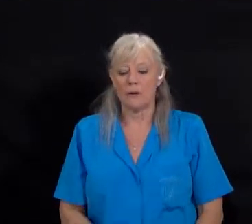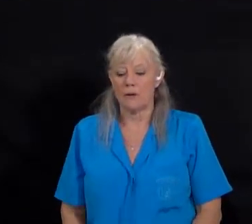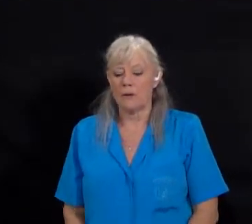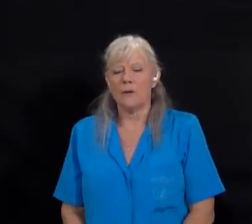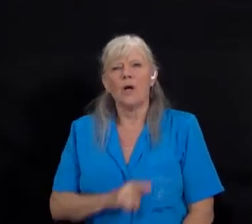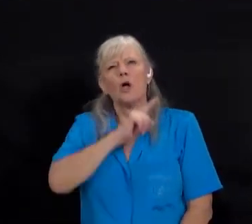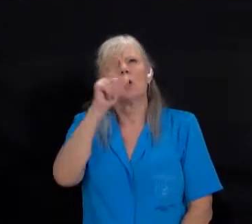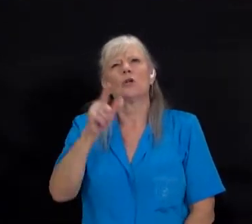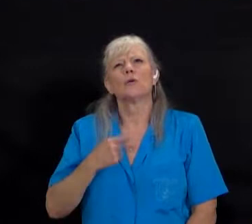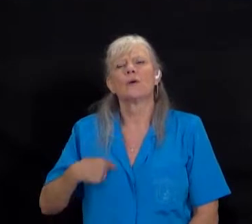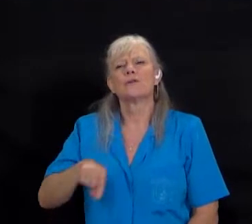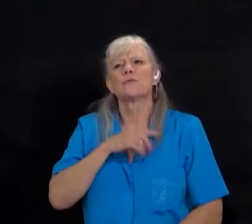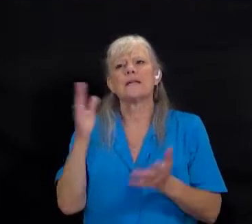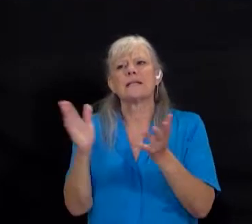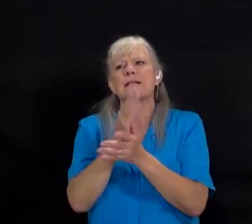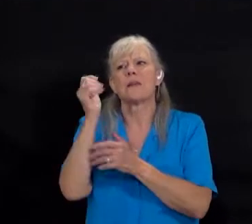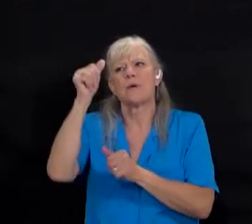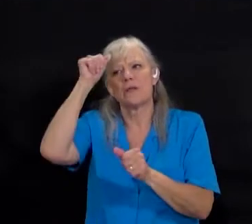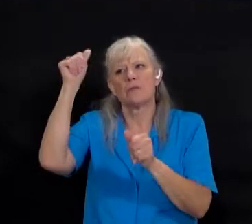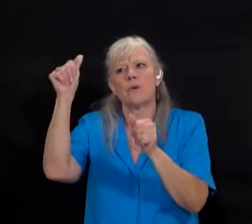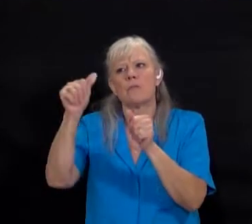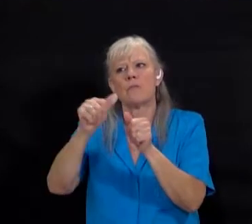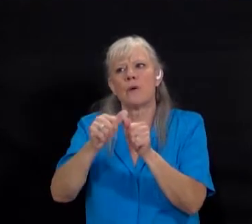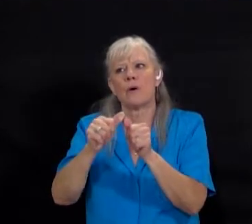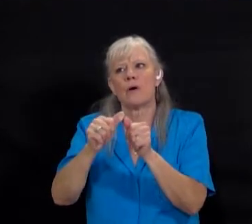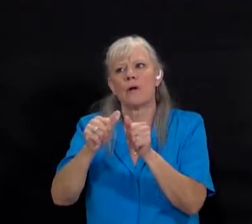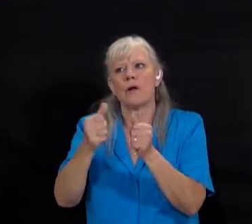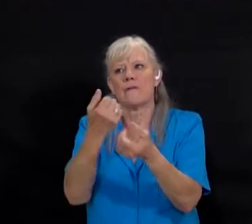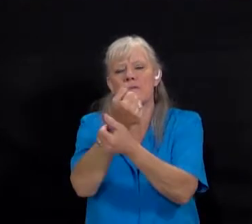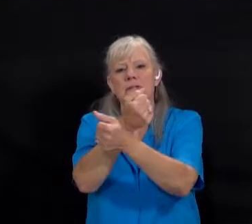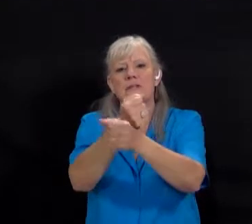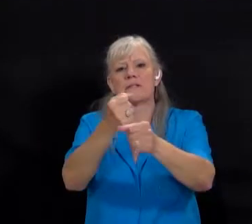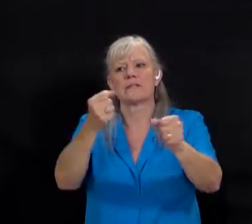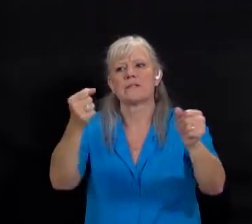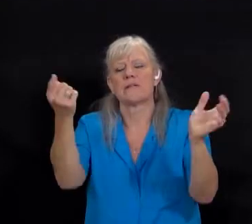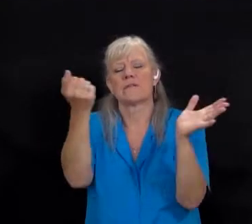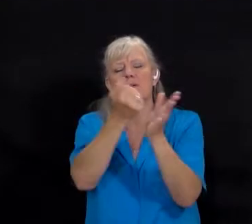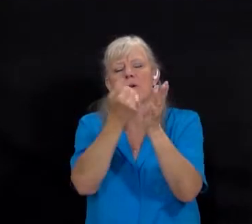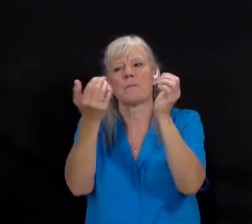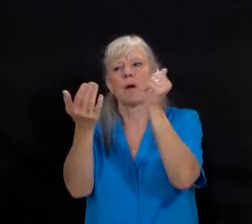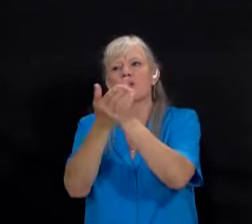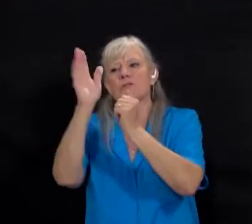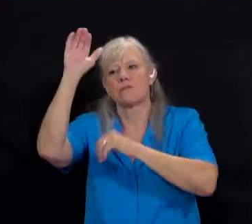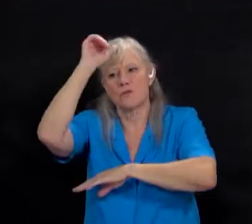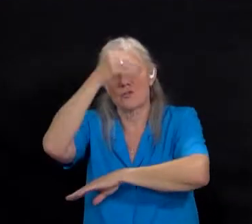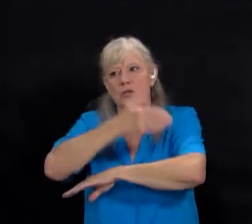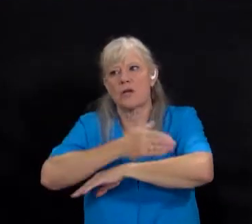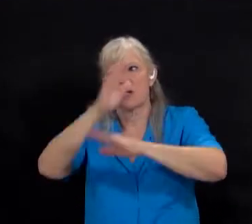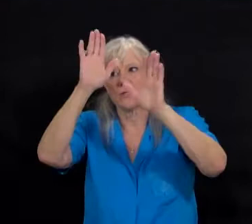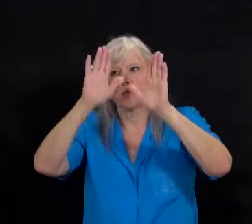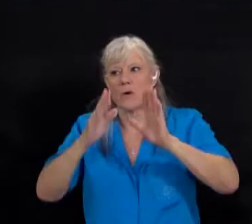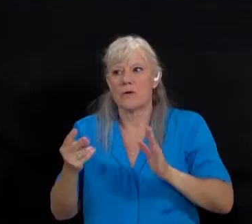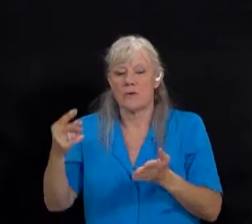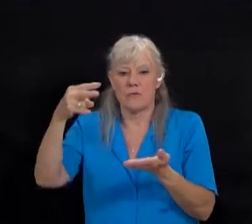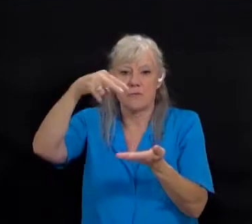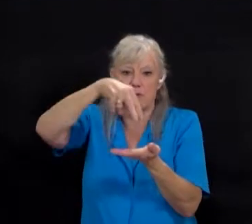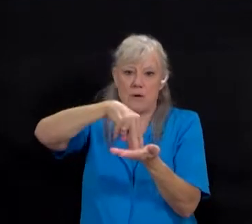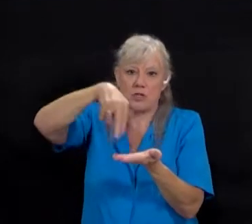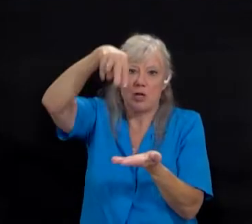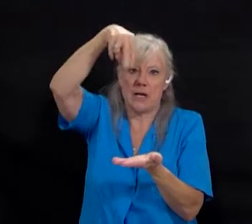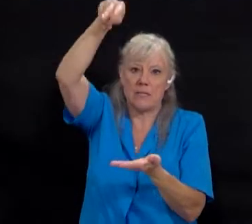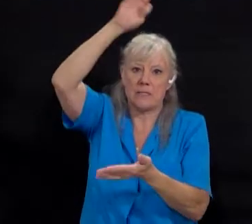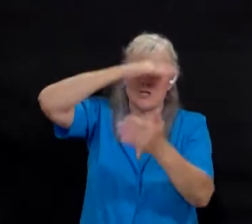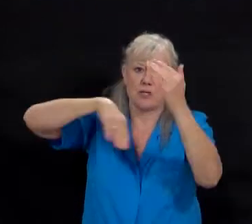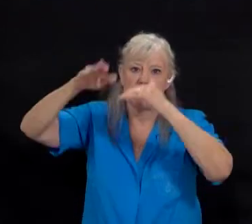Therefore, O Lord, as we celebrate the memorial of the saving passion of your Son, his wondrous resurrection and ascension into